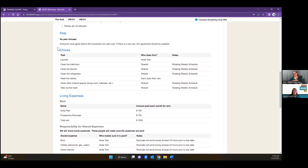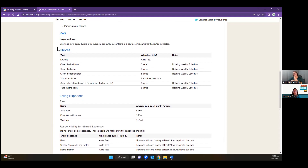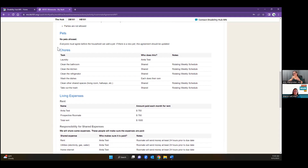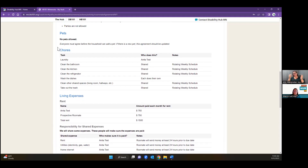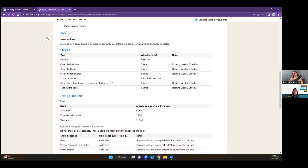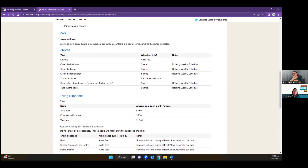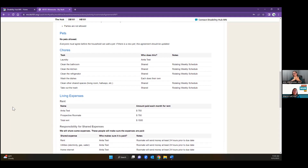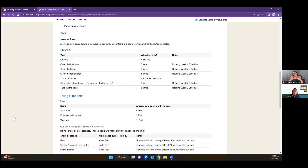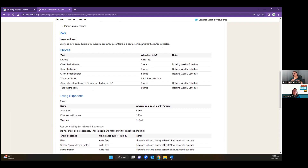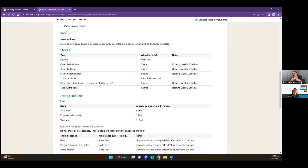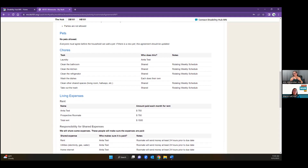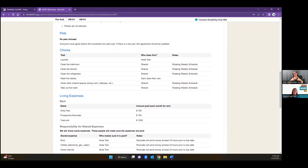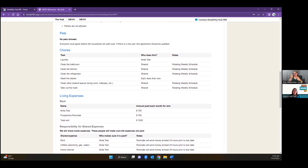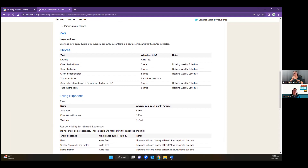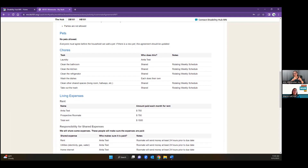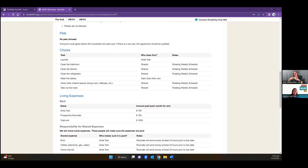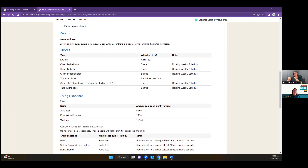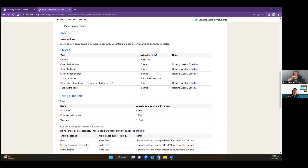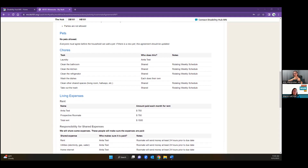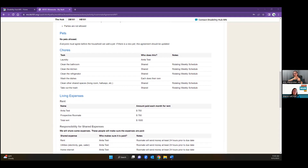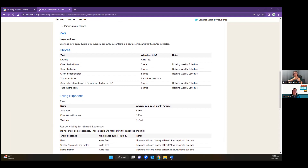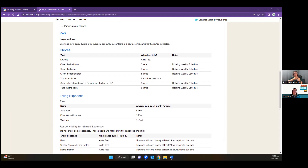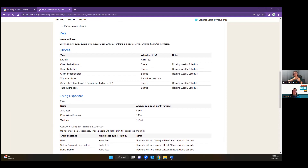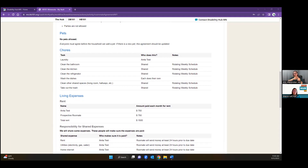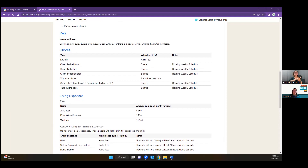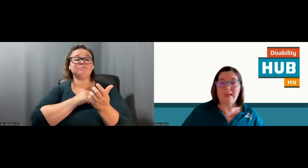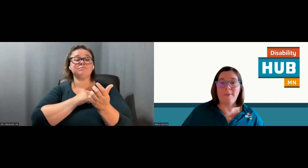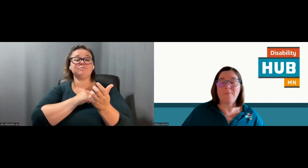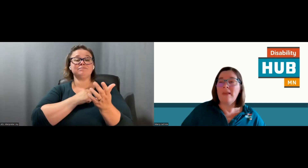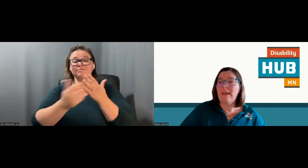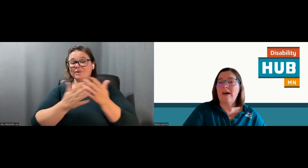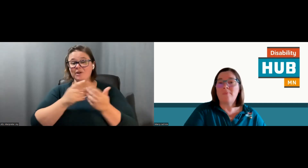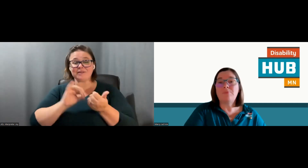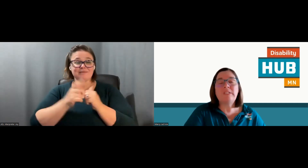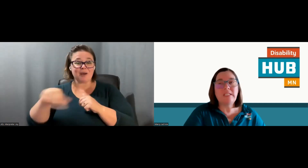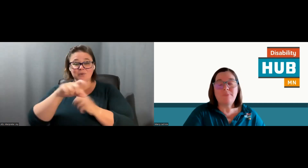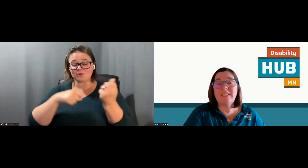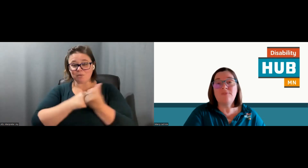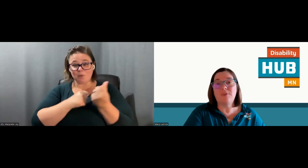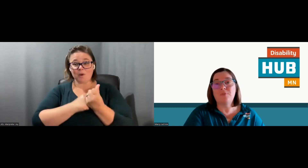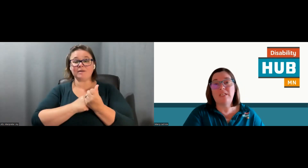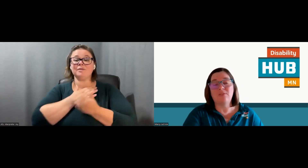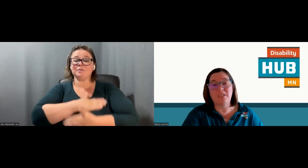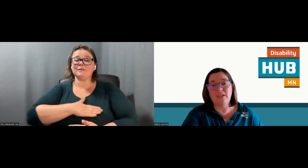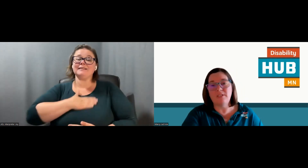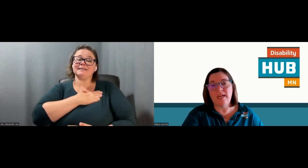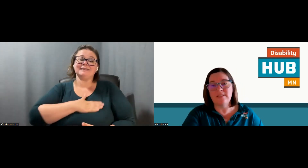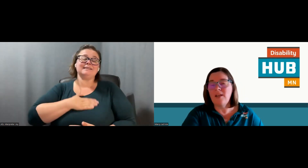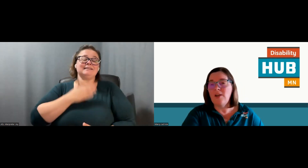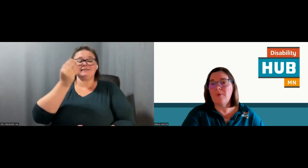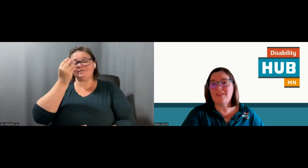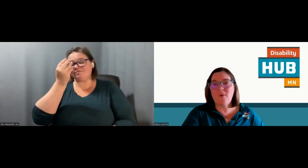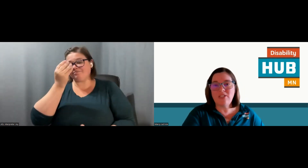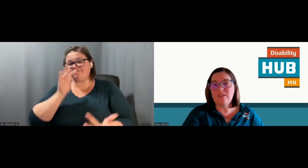activities to the young people that you support, regardless of how you support them. Please feel free to reach out to